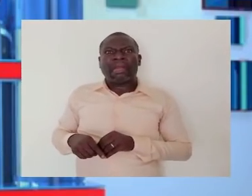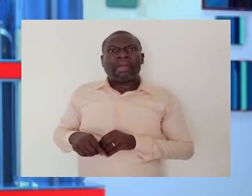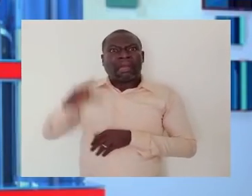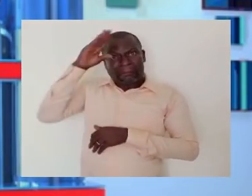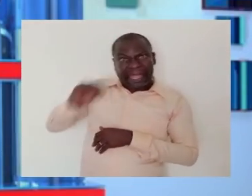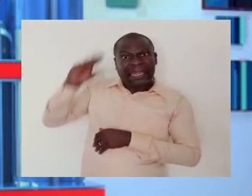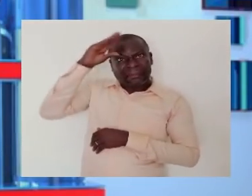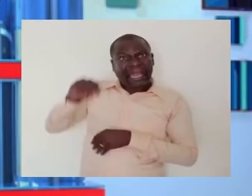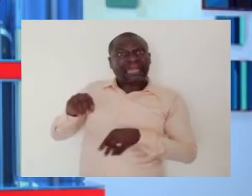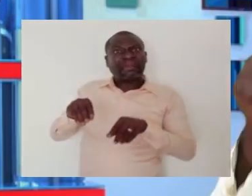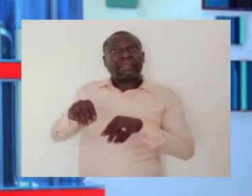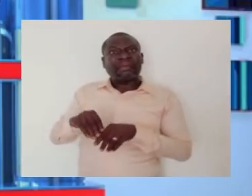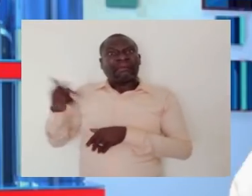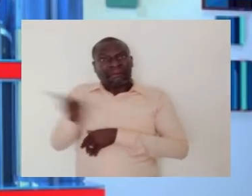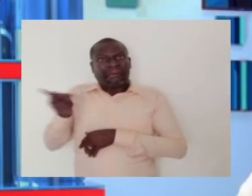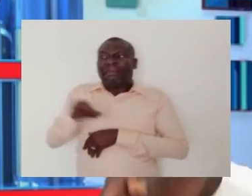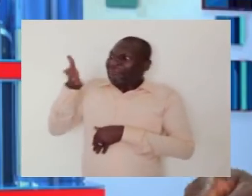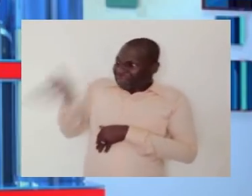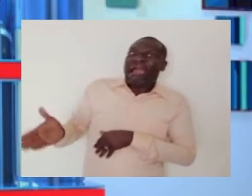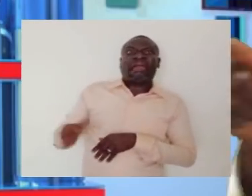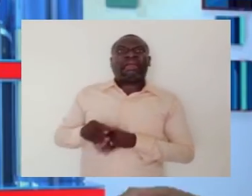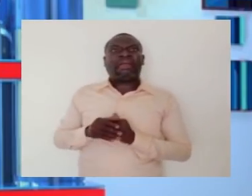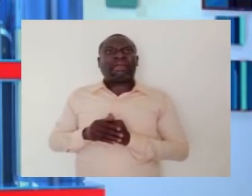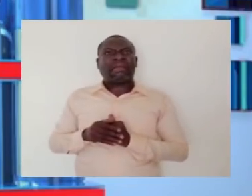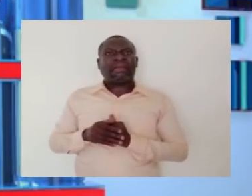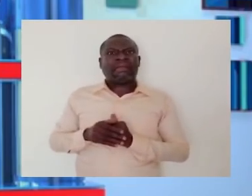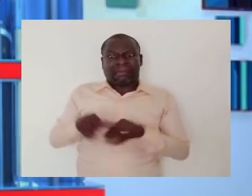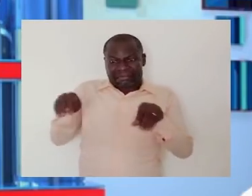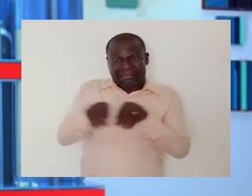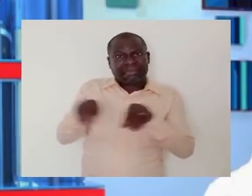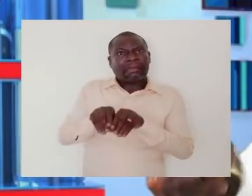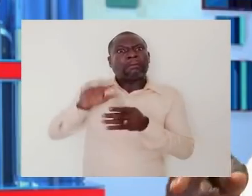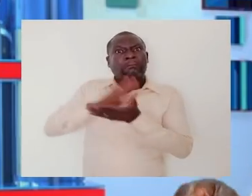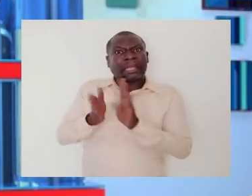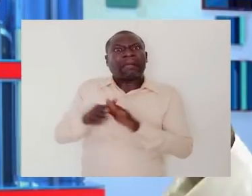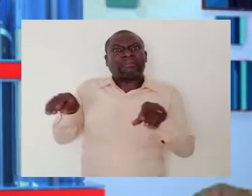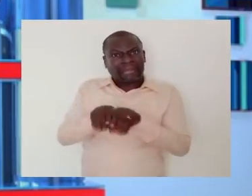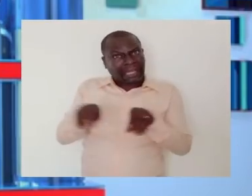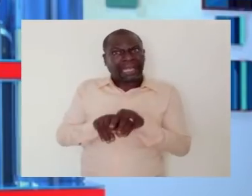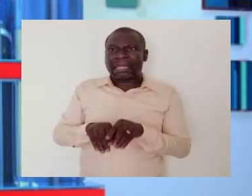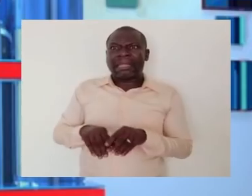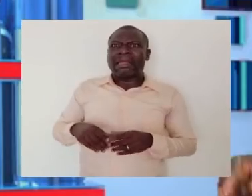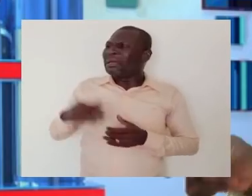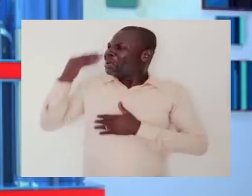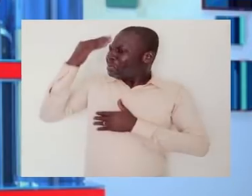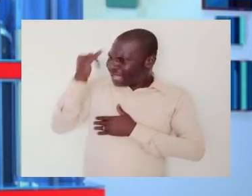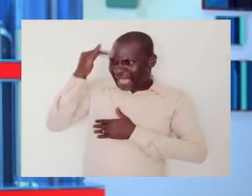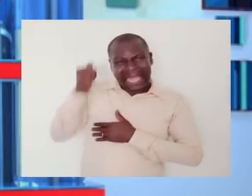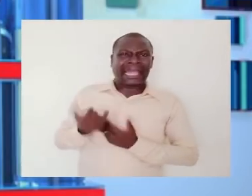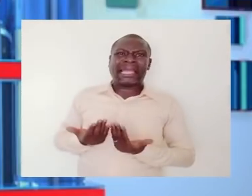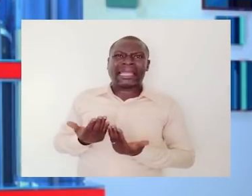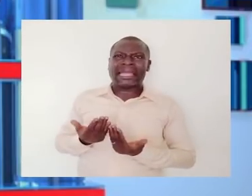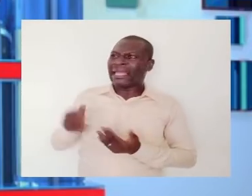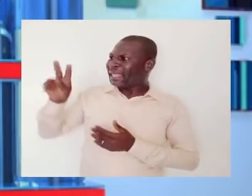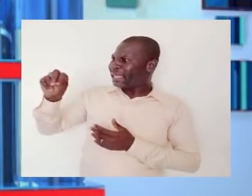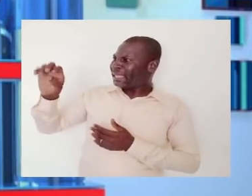rampant obi enko prison no enko sesamra bema no koya afi meema ne meema ene da me question